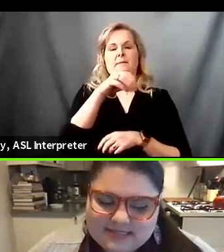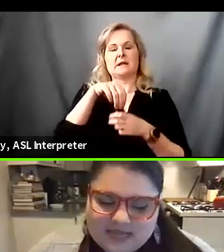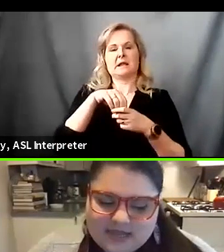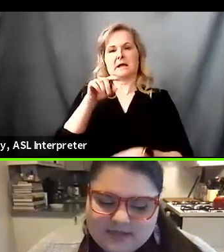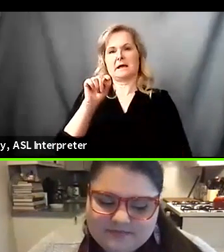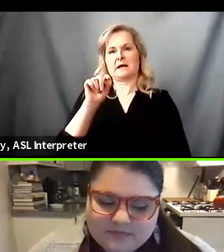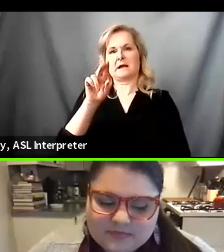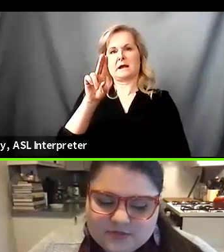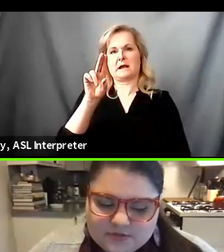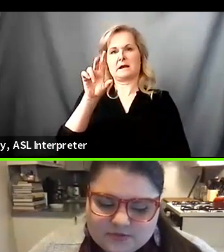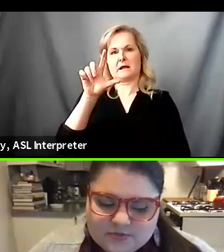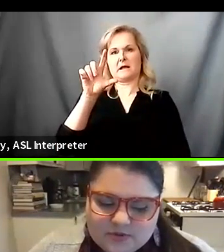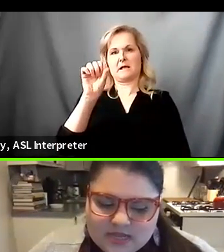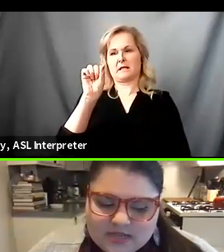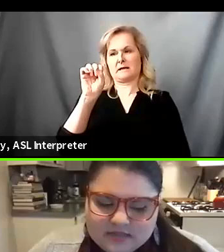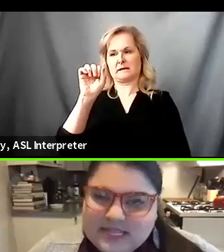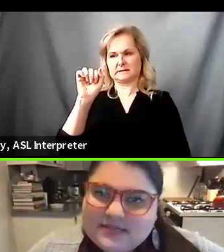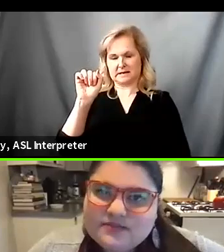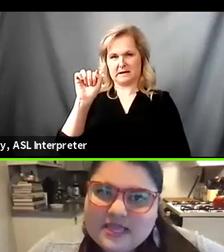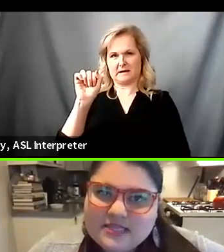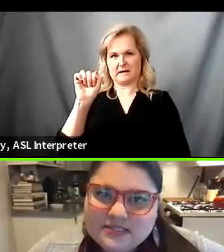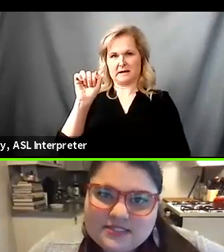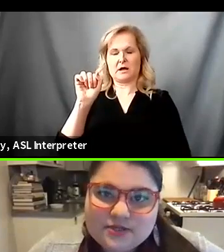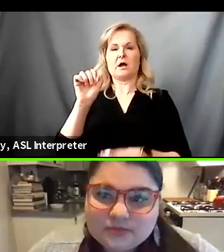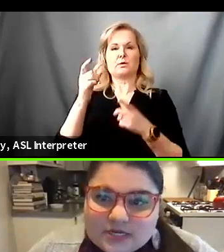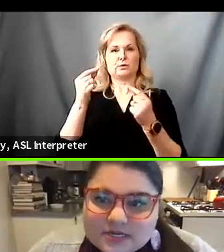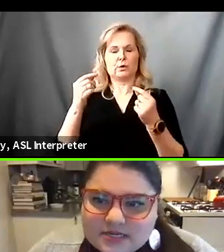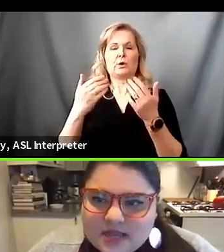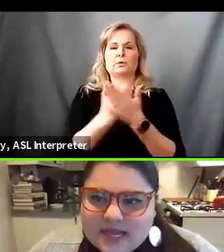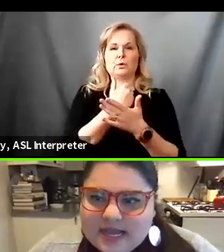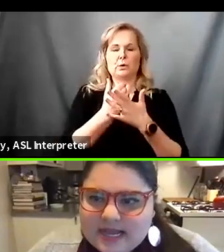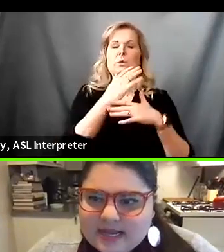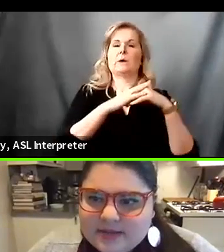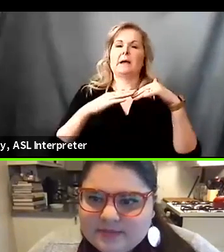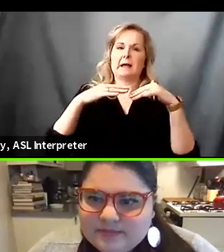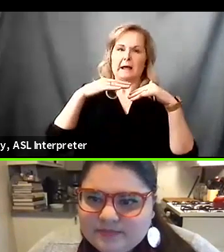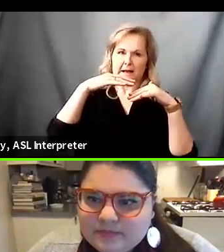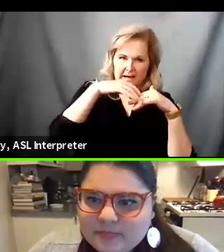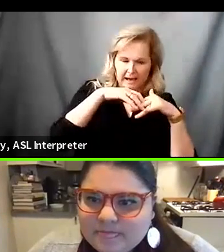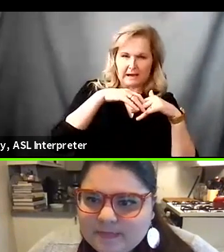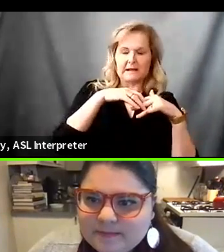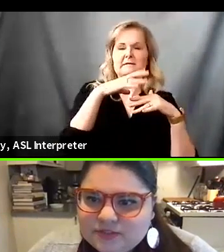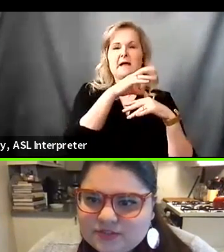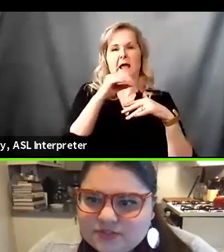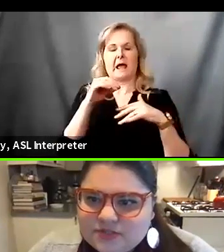does new Native and Latino work.